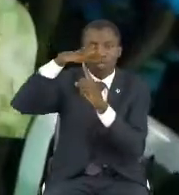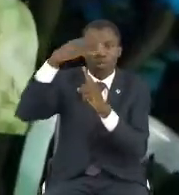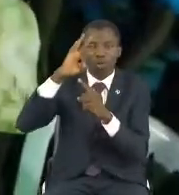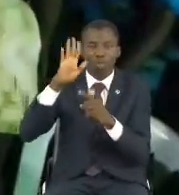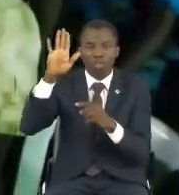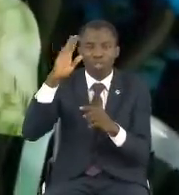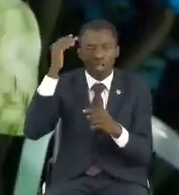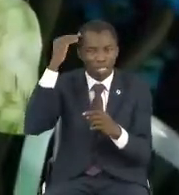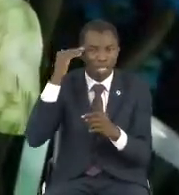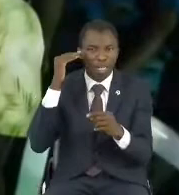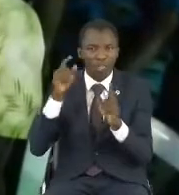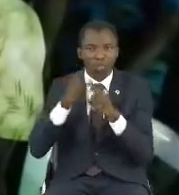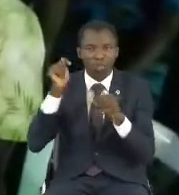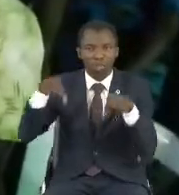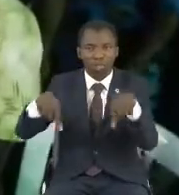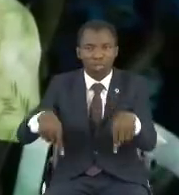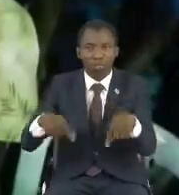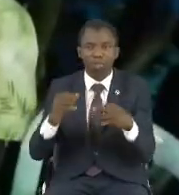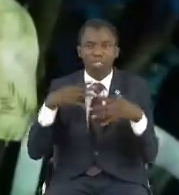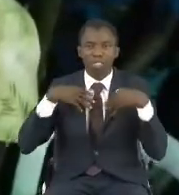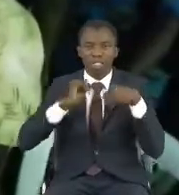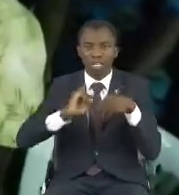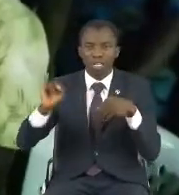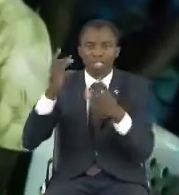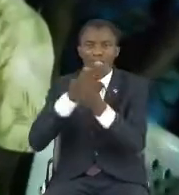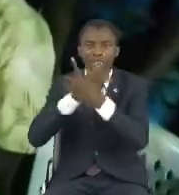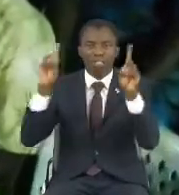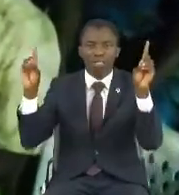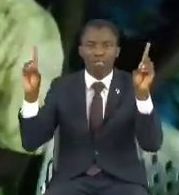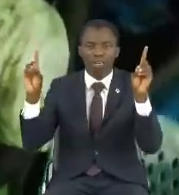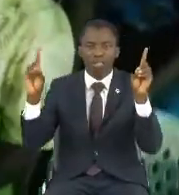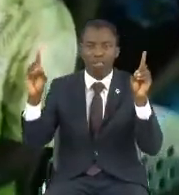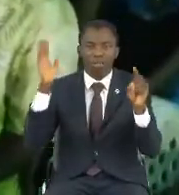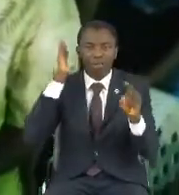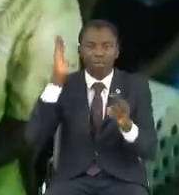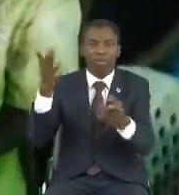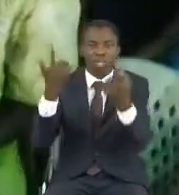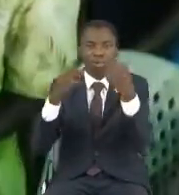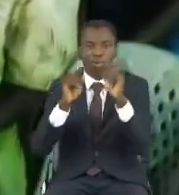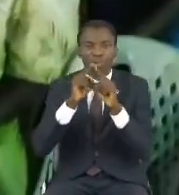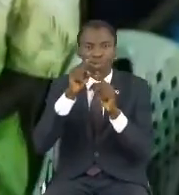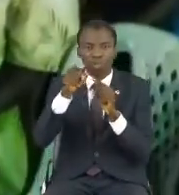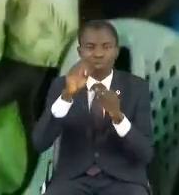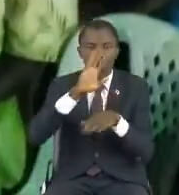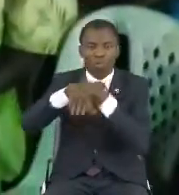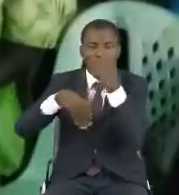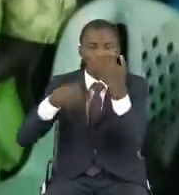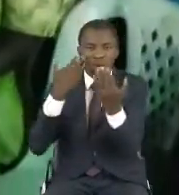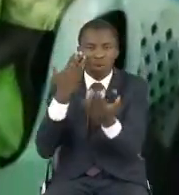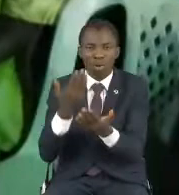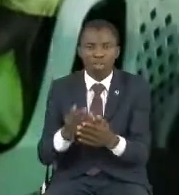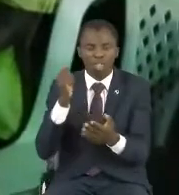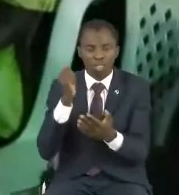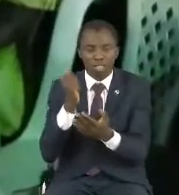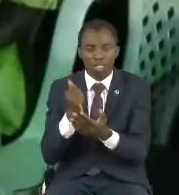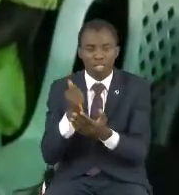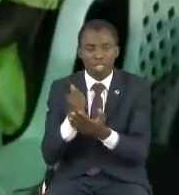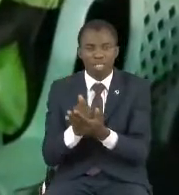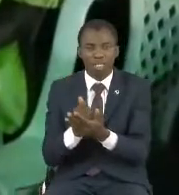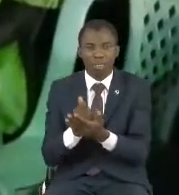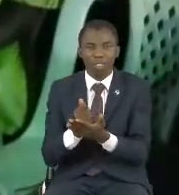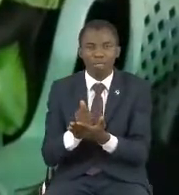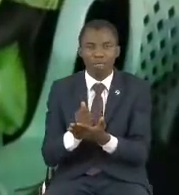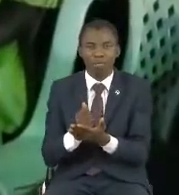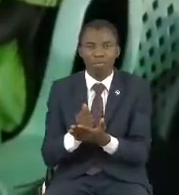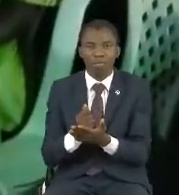toe, healing, deliverance will come to you all. Amen.